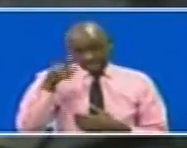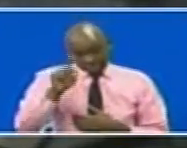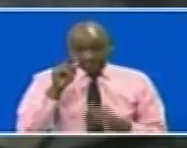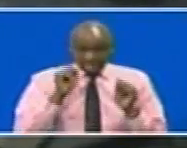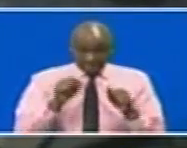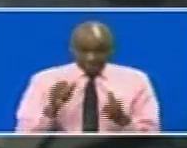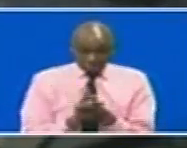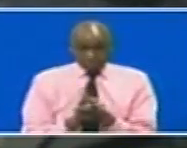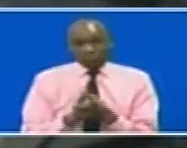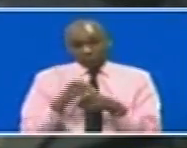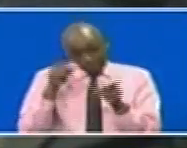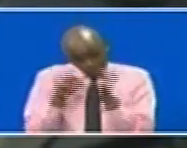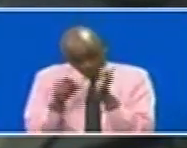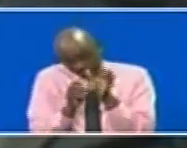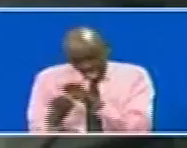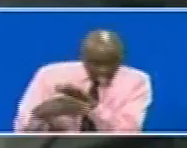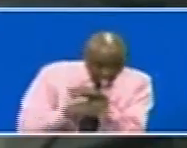to navigate through those turbulence,